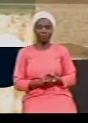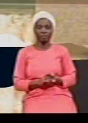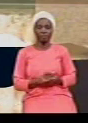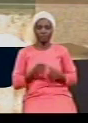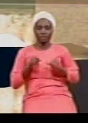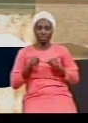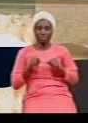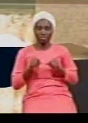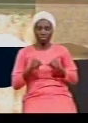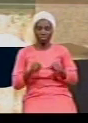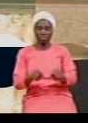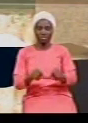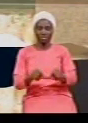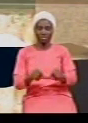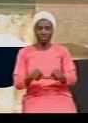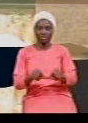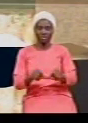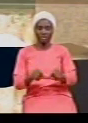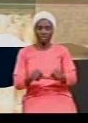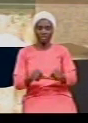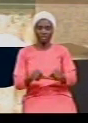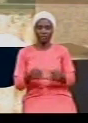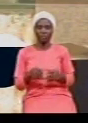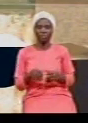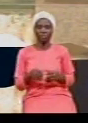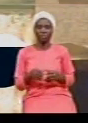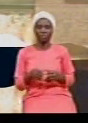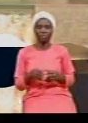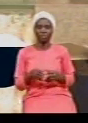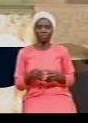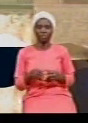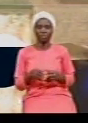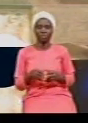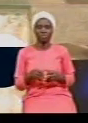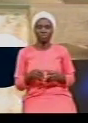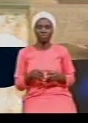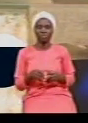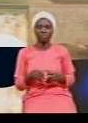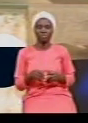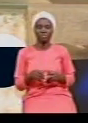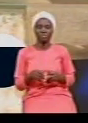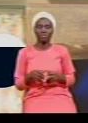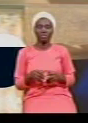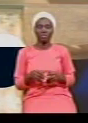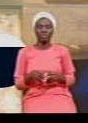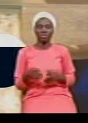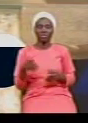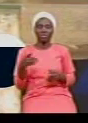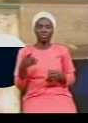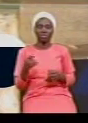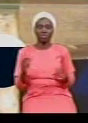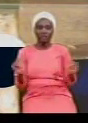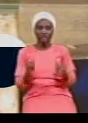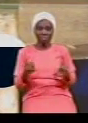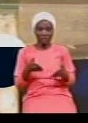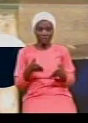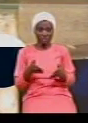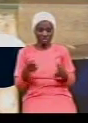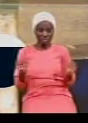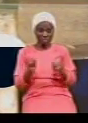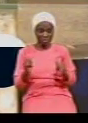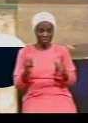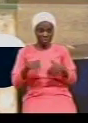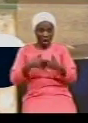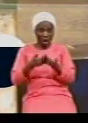Constant companionship. The same way you have felt his presence here, that same way you